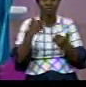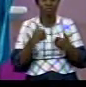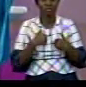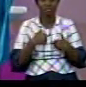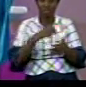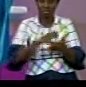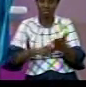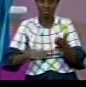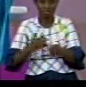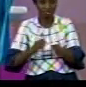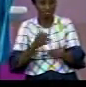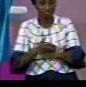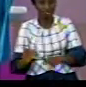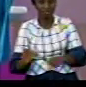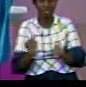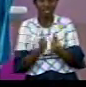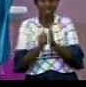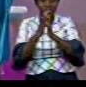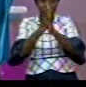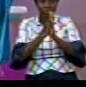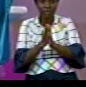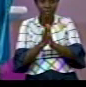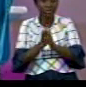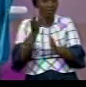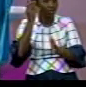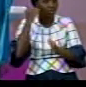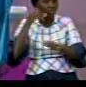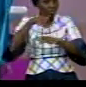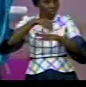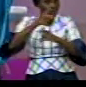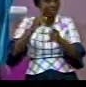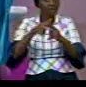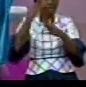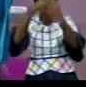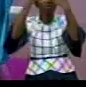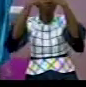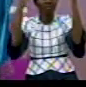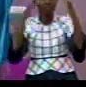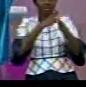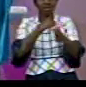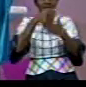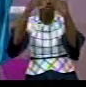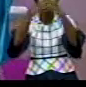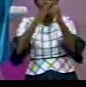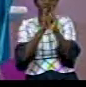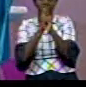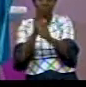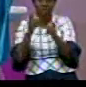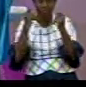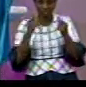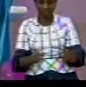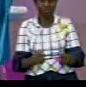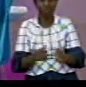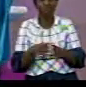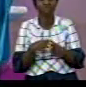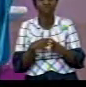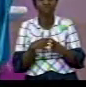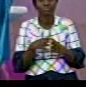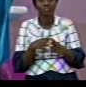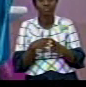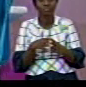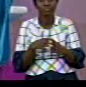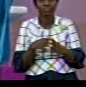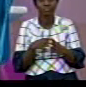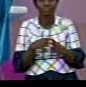was set to heaven and heaven answered instantaneously healing that little boy who's been blind for